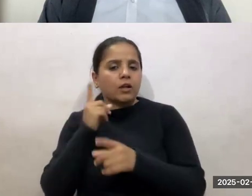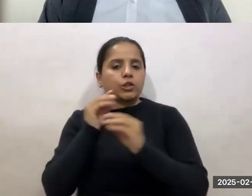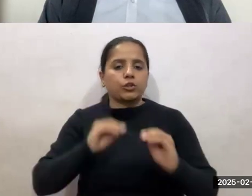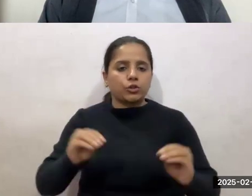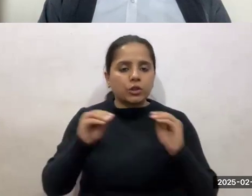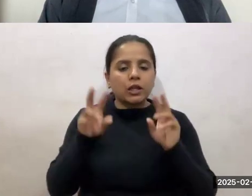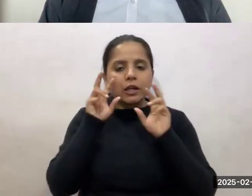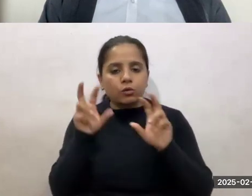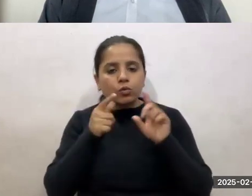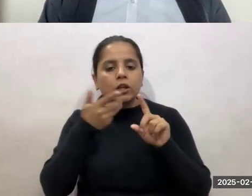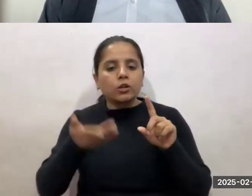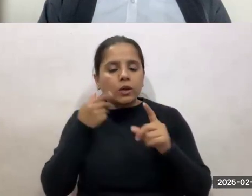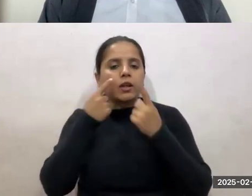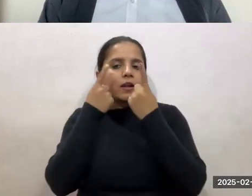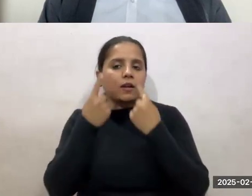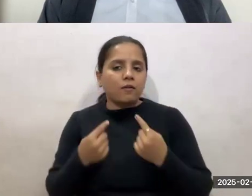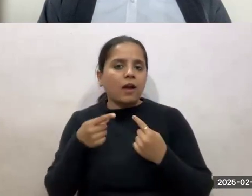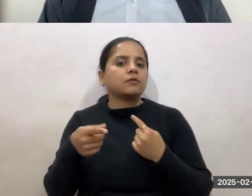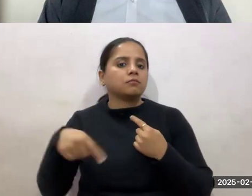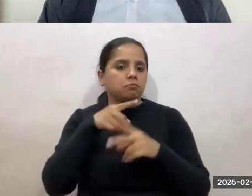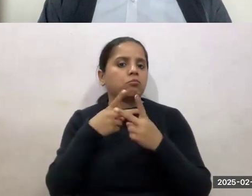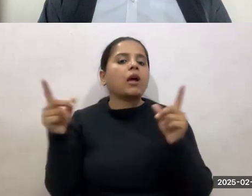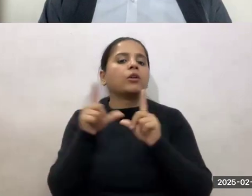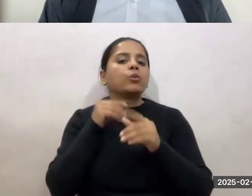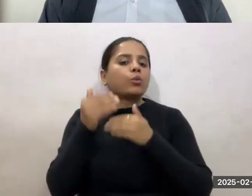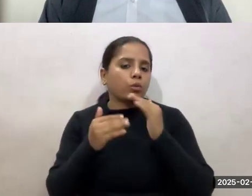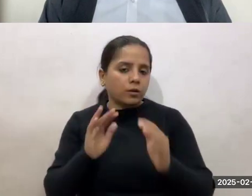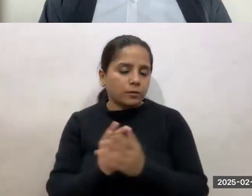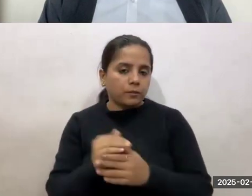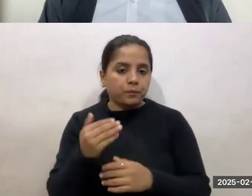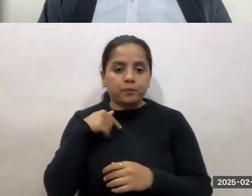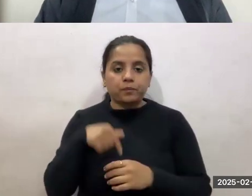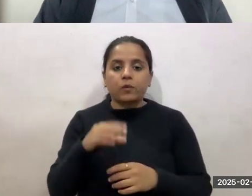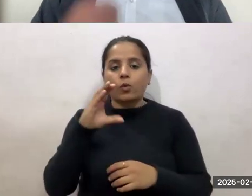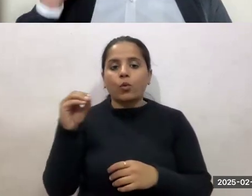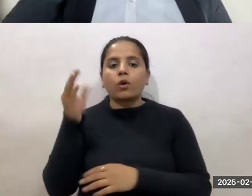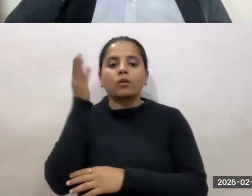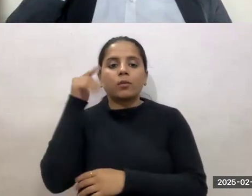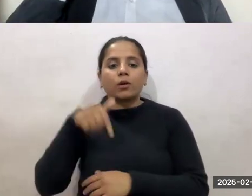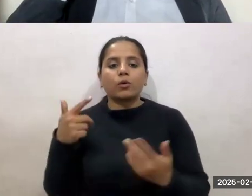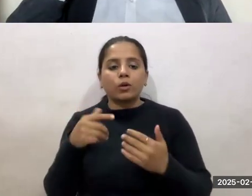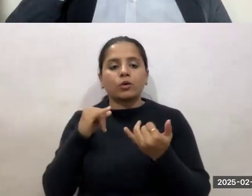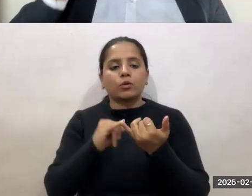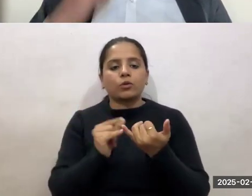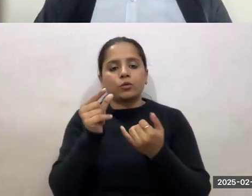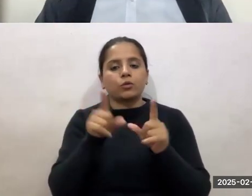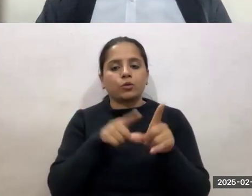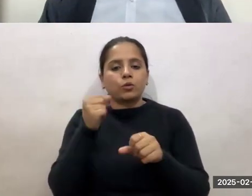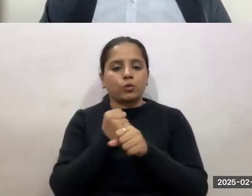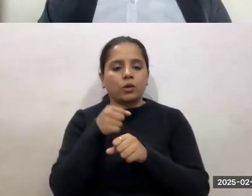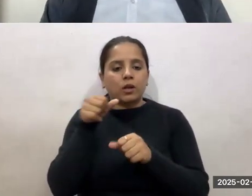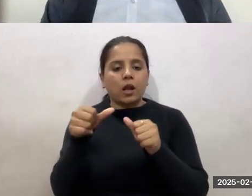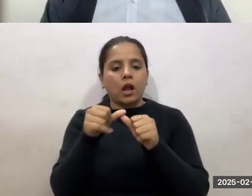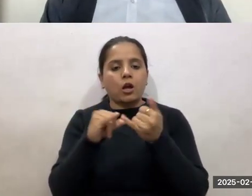training monitoring evaluation initiatives. Our co-speaker for today is Suyog Ashokrao